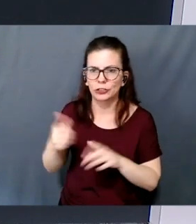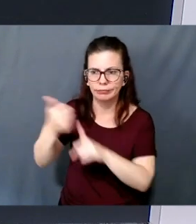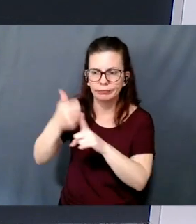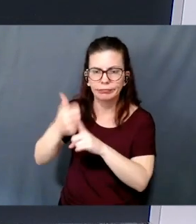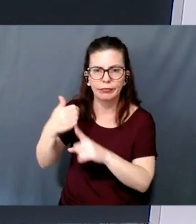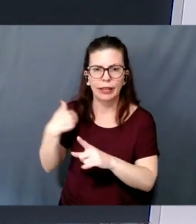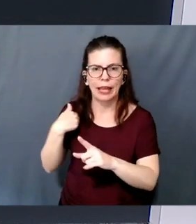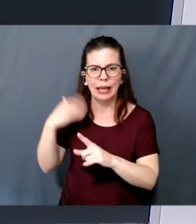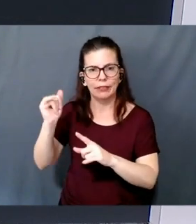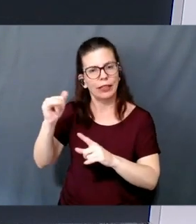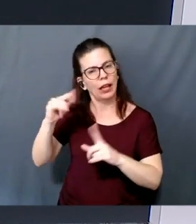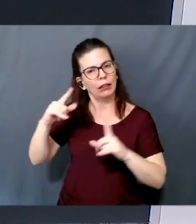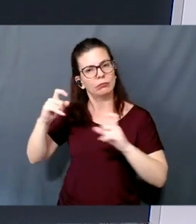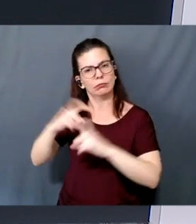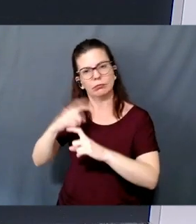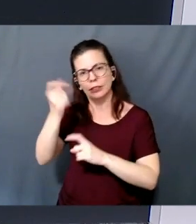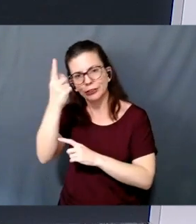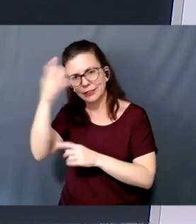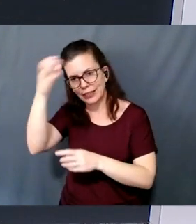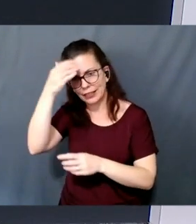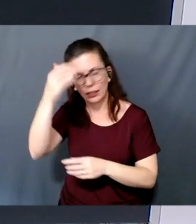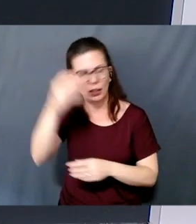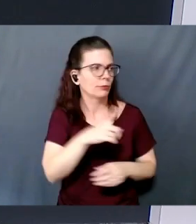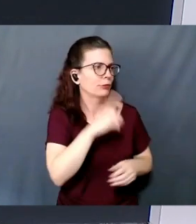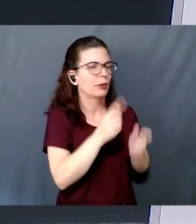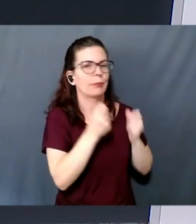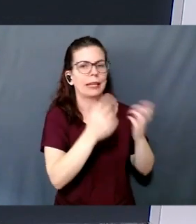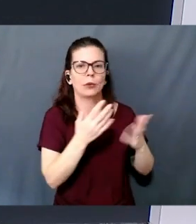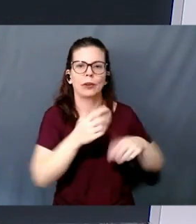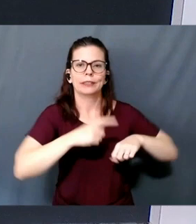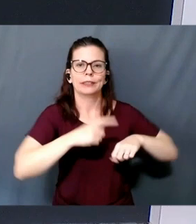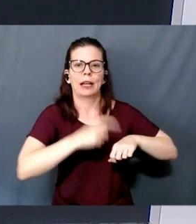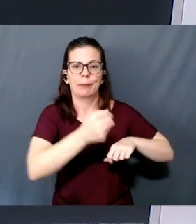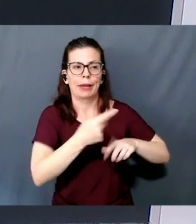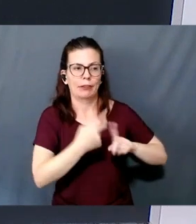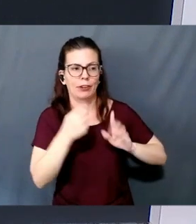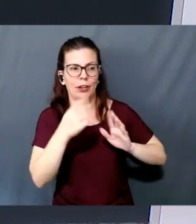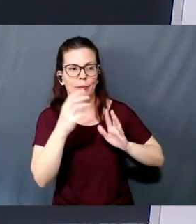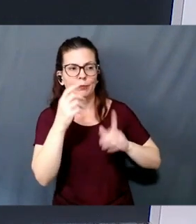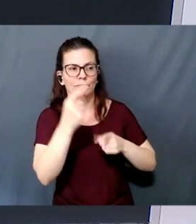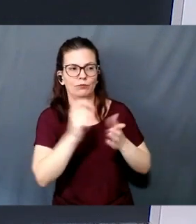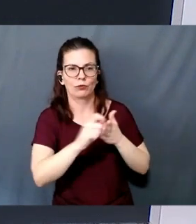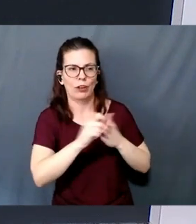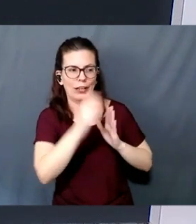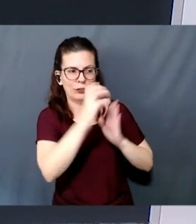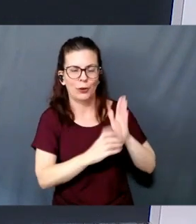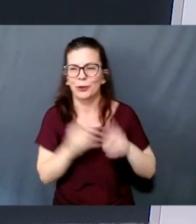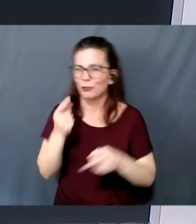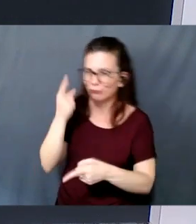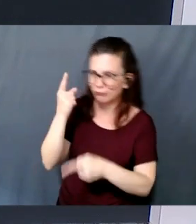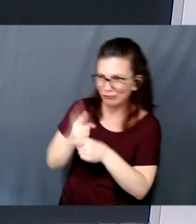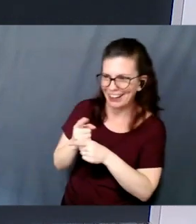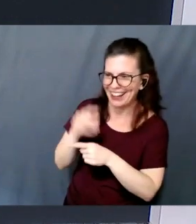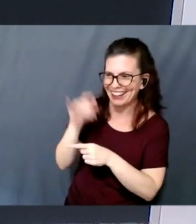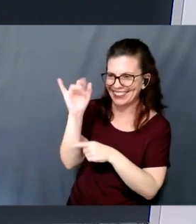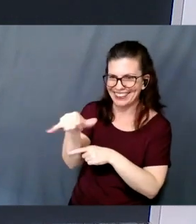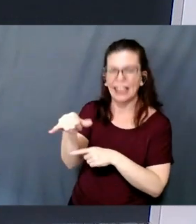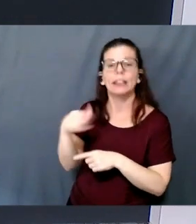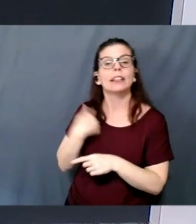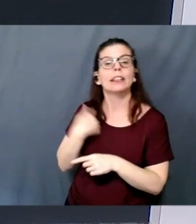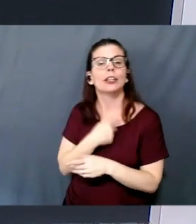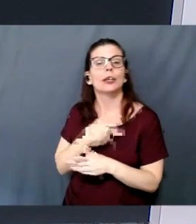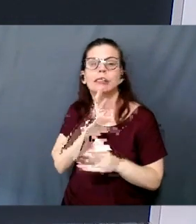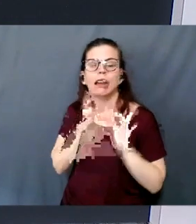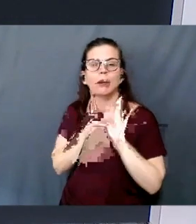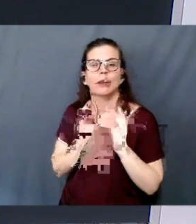many of them will love to give some time back from writing code. That's exactly right. That's exactly right. And when we've been talking with our customers through